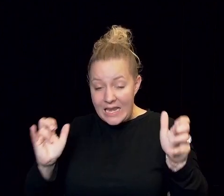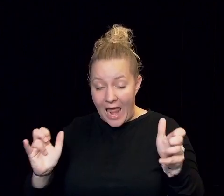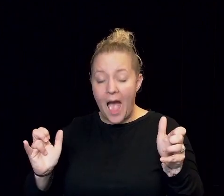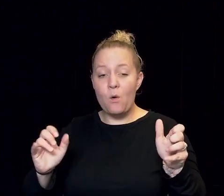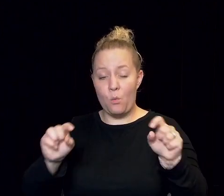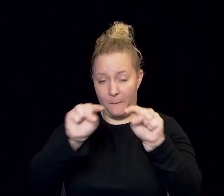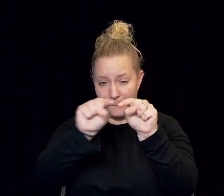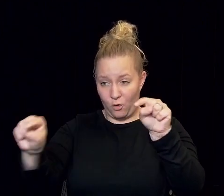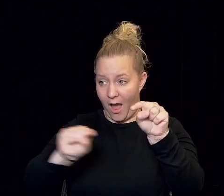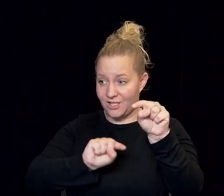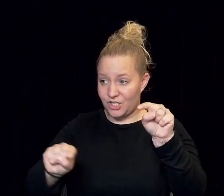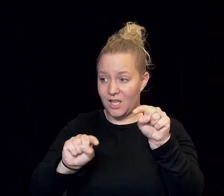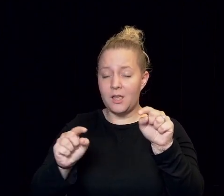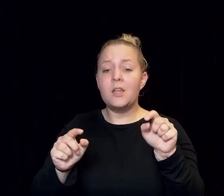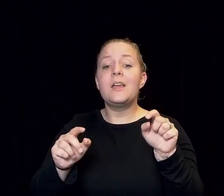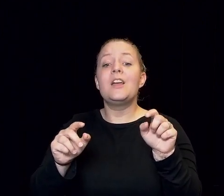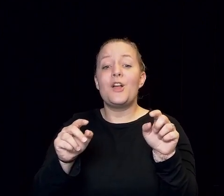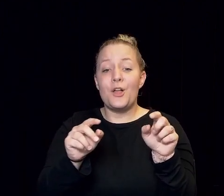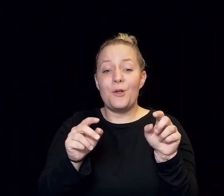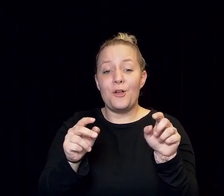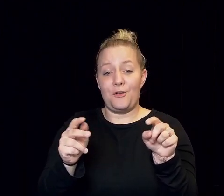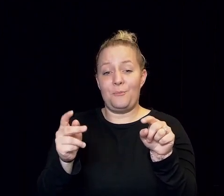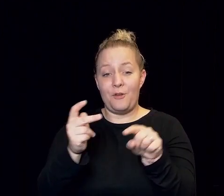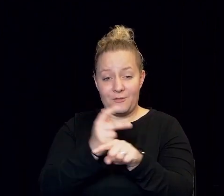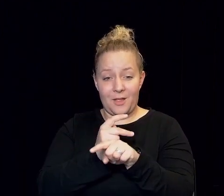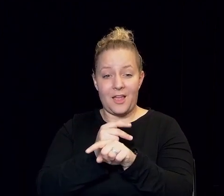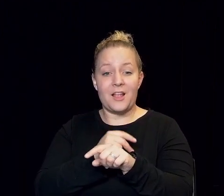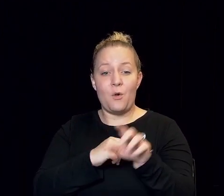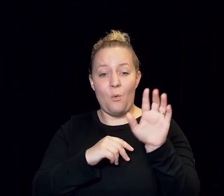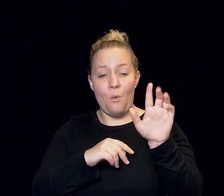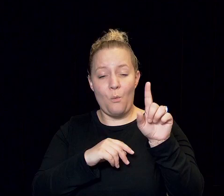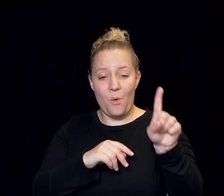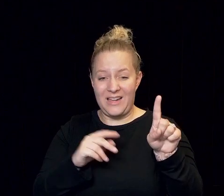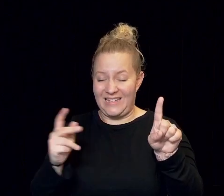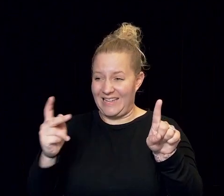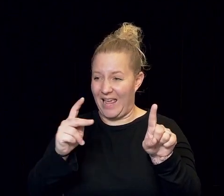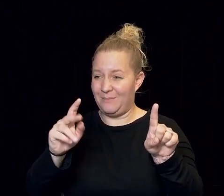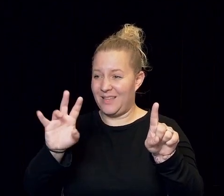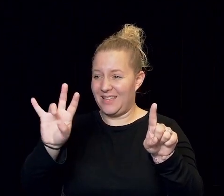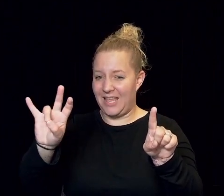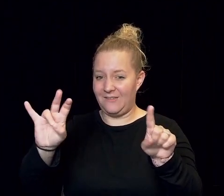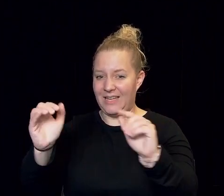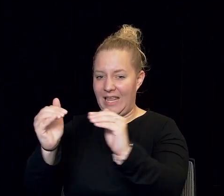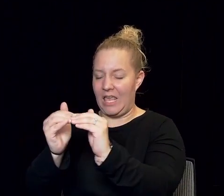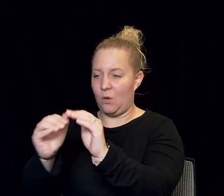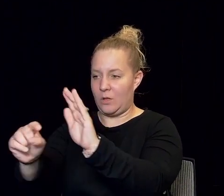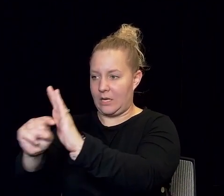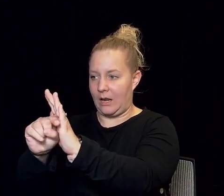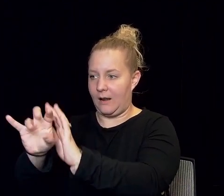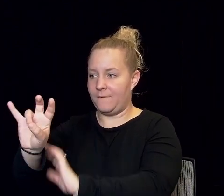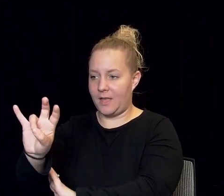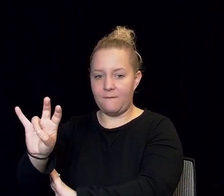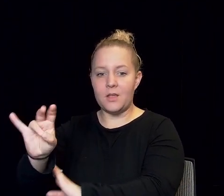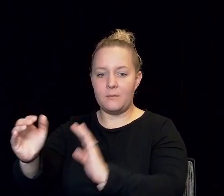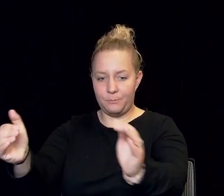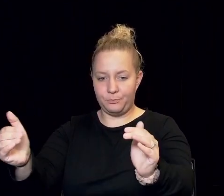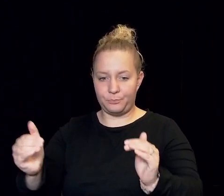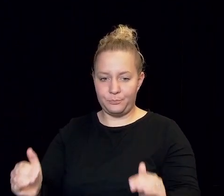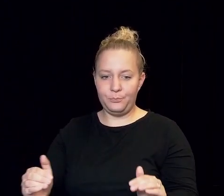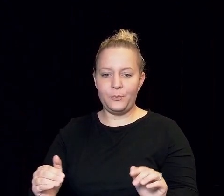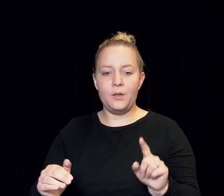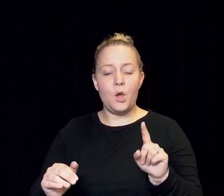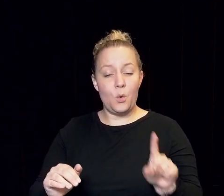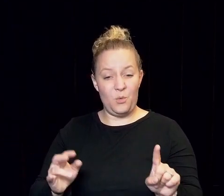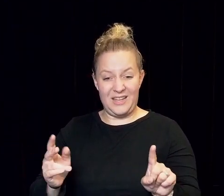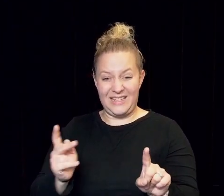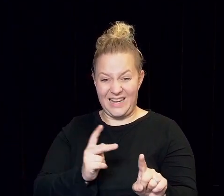1 times negative 7 is negative 7 over, and then 1 times 6 is 6. I would